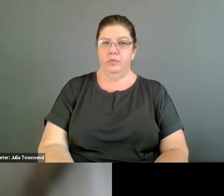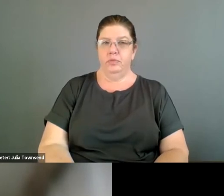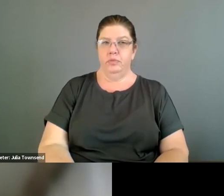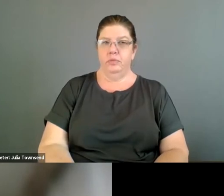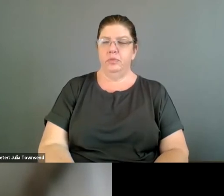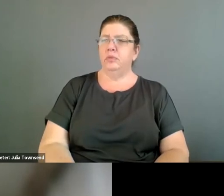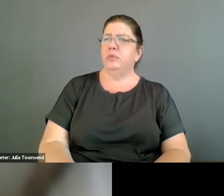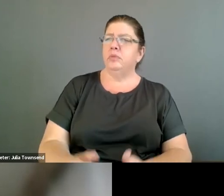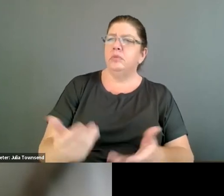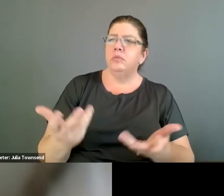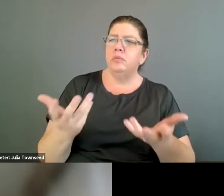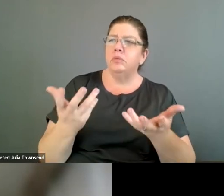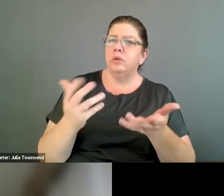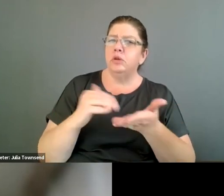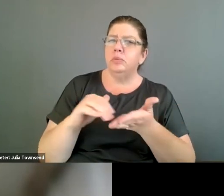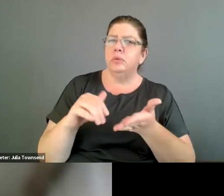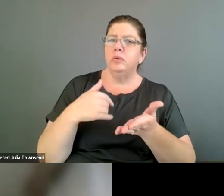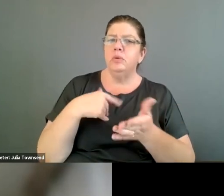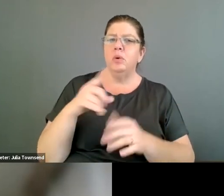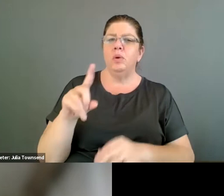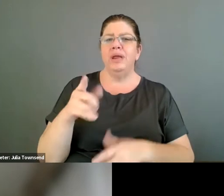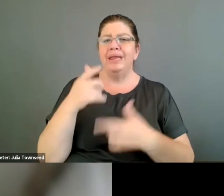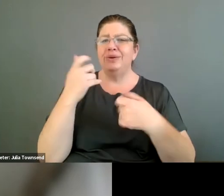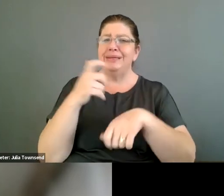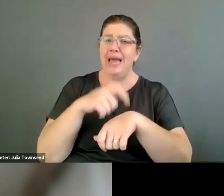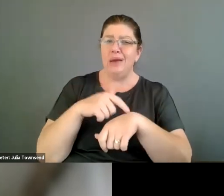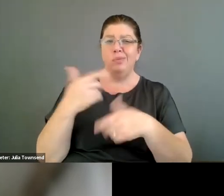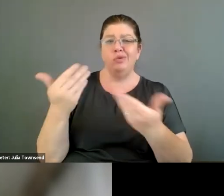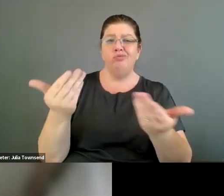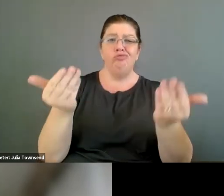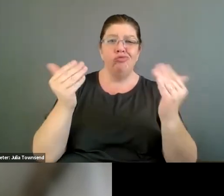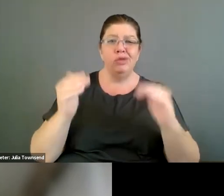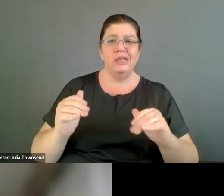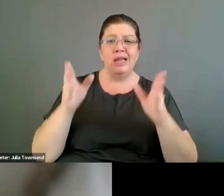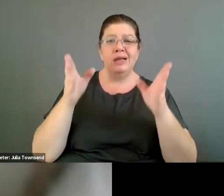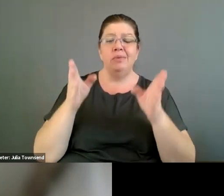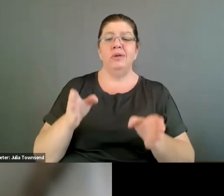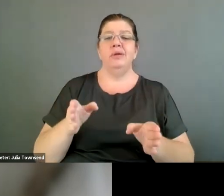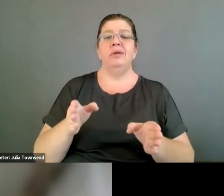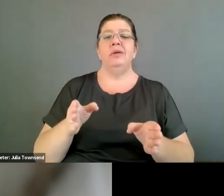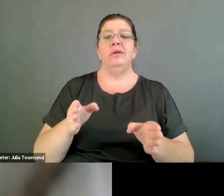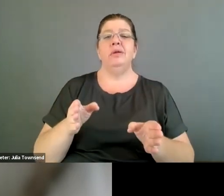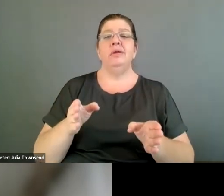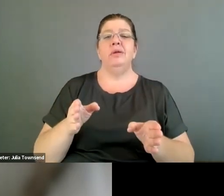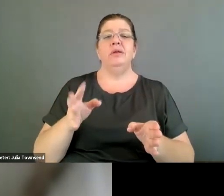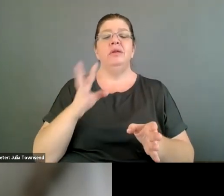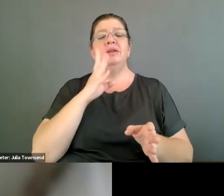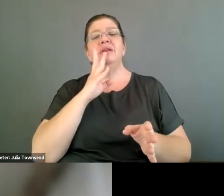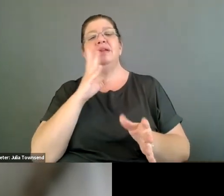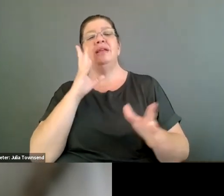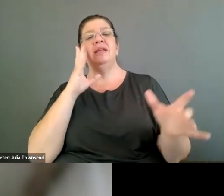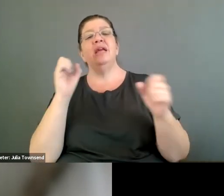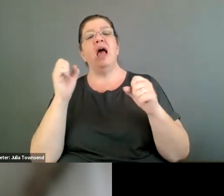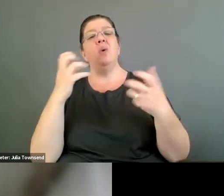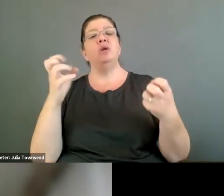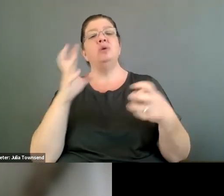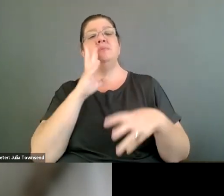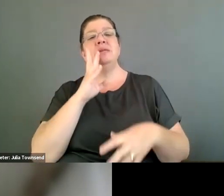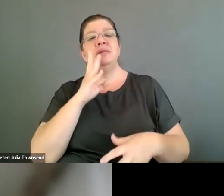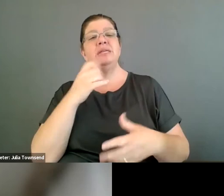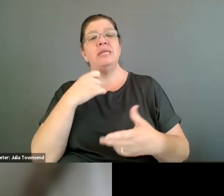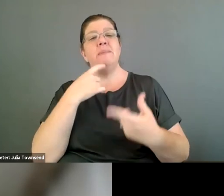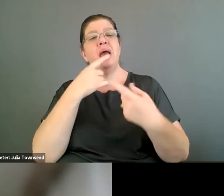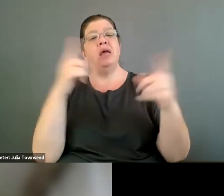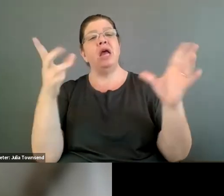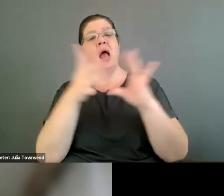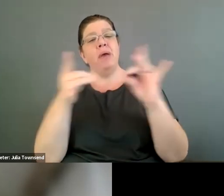Excuse me? Just in the interest of time, can we move to the next person? The public won't be able to hear you. Just speak and say my public comment,